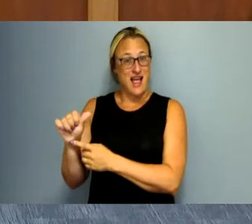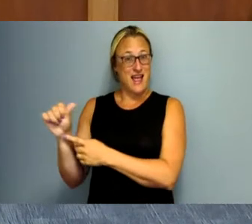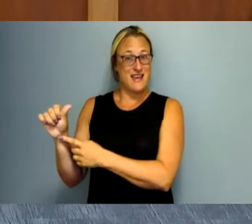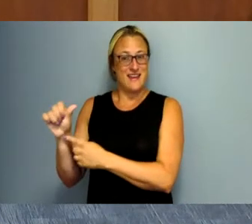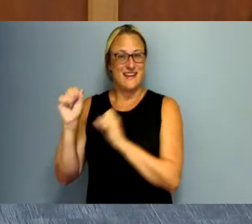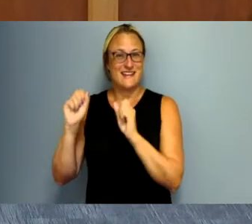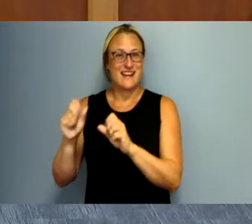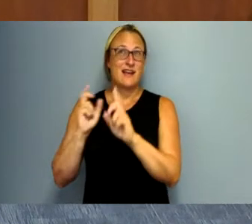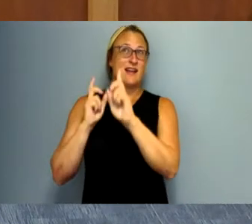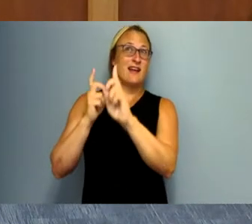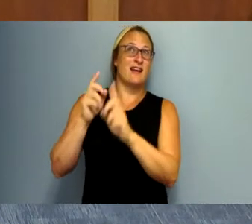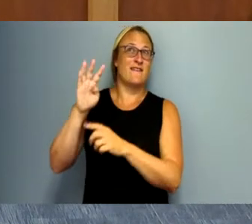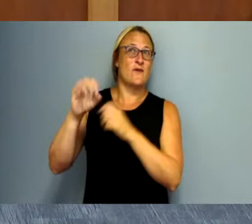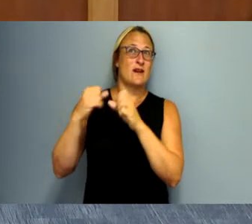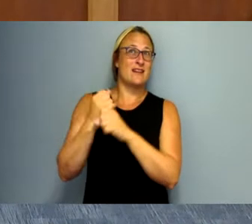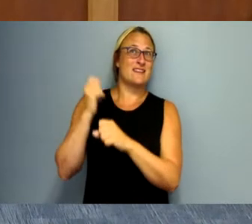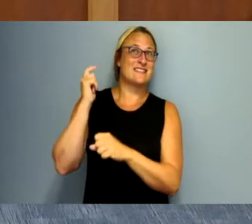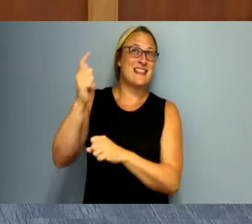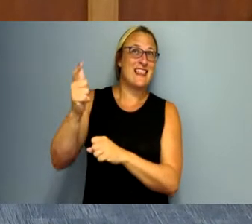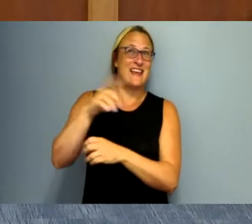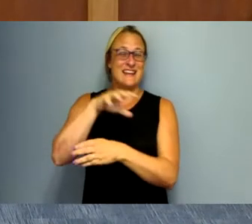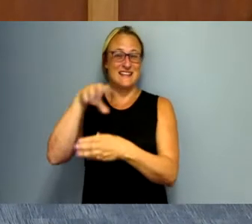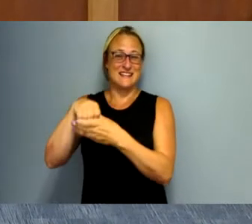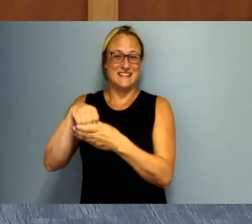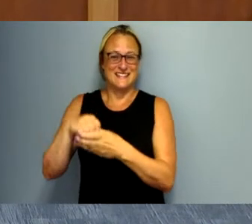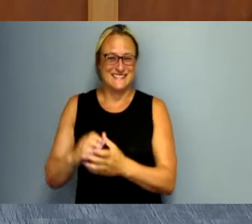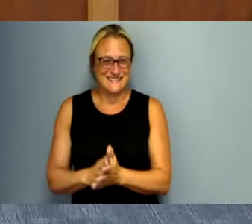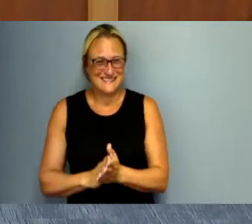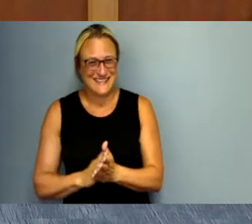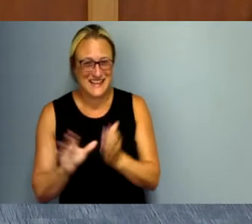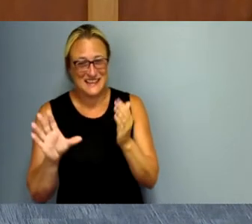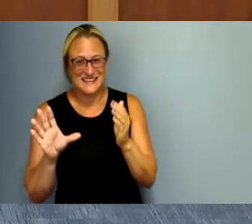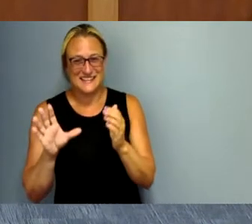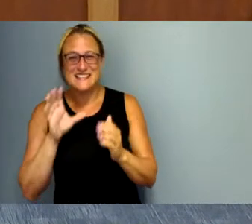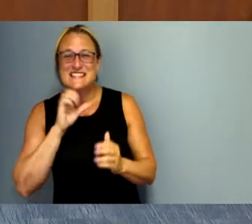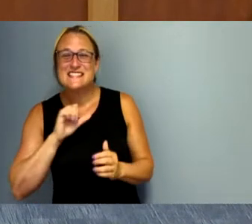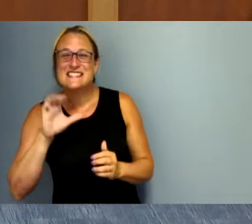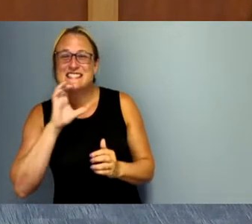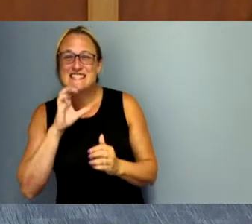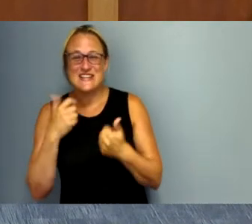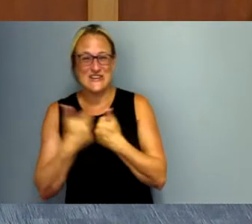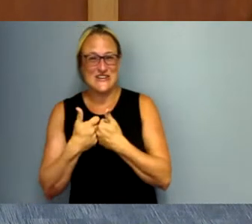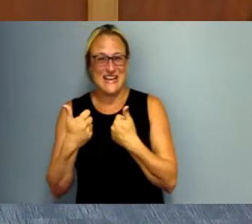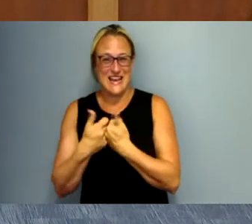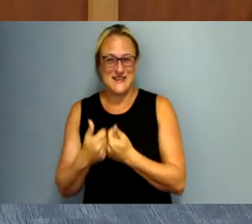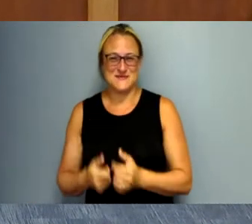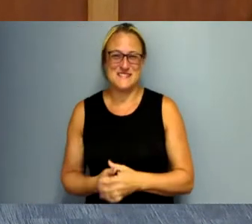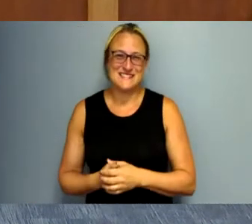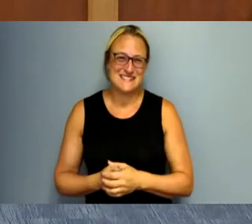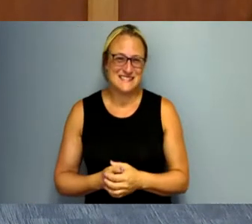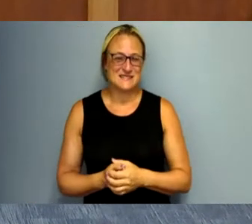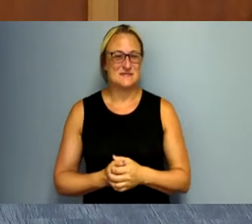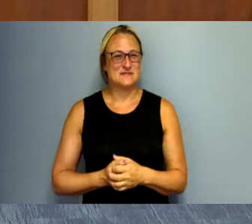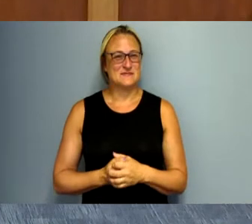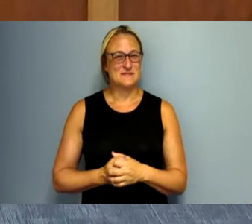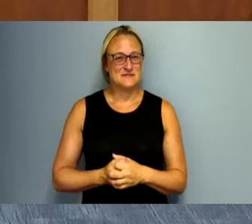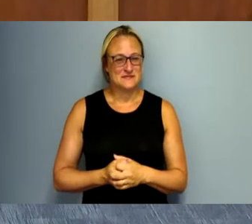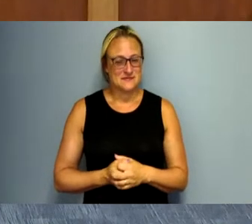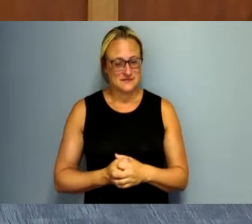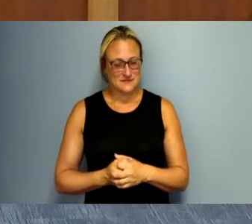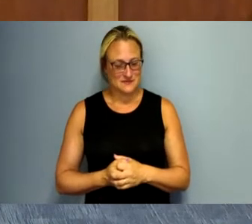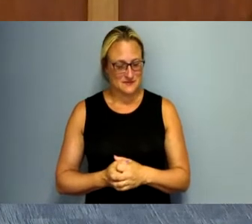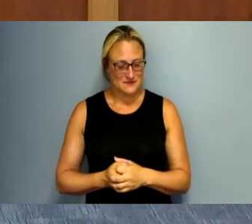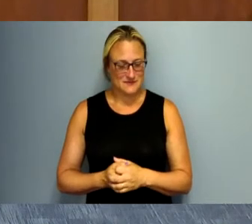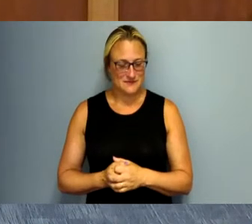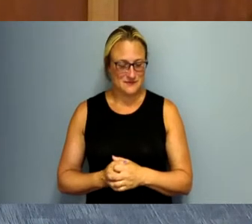in 40 years. You can see how you do, and you can get those medals with whatever competitions you want to go into.